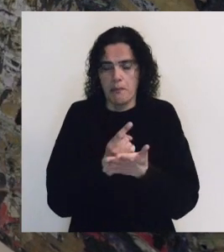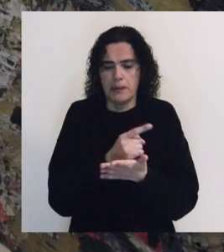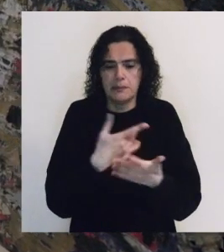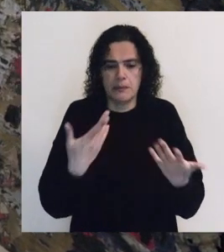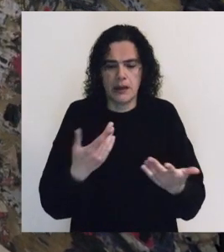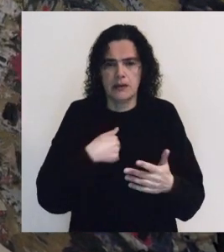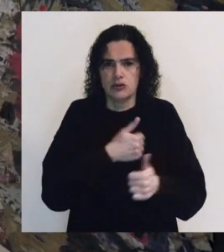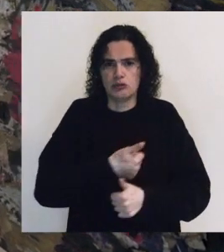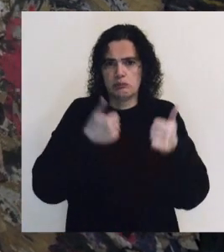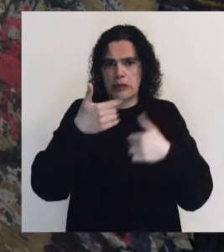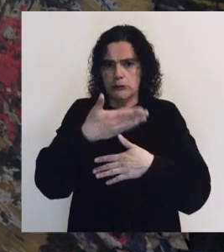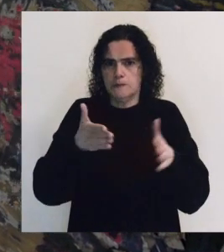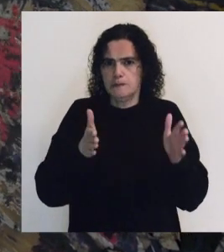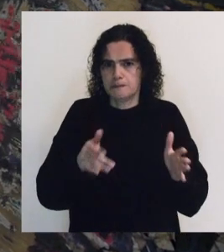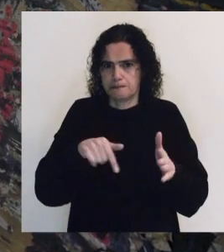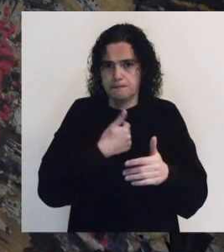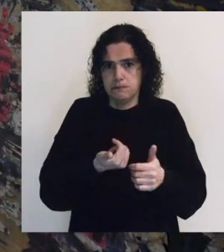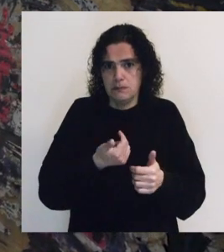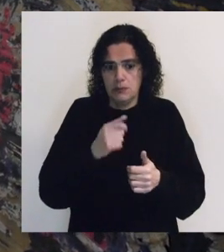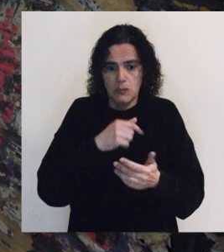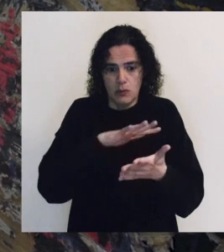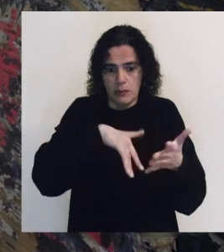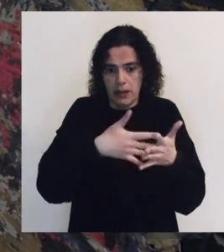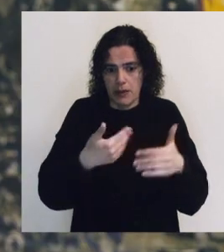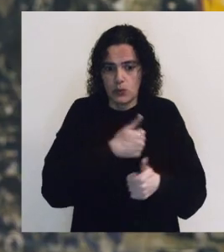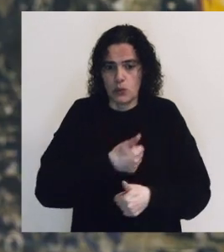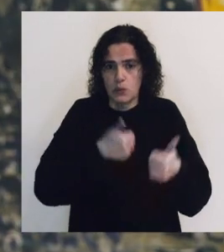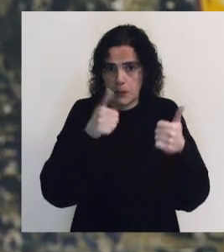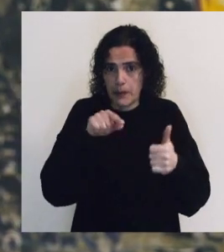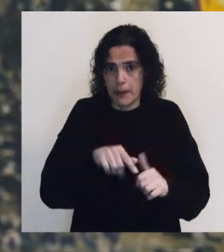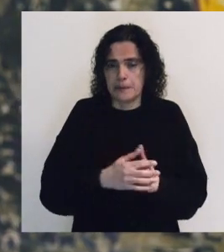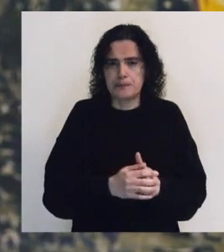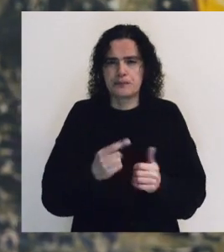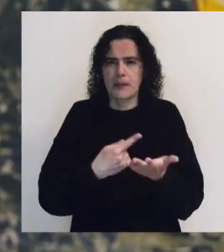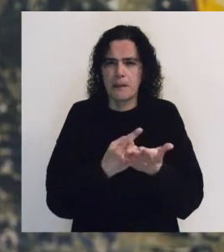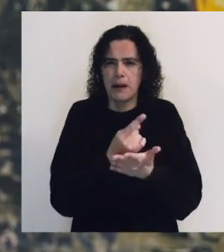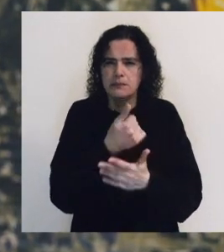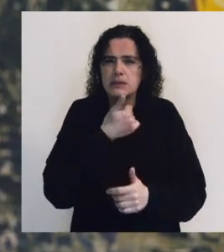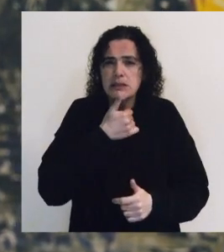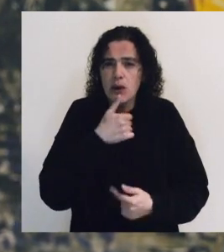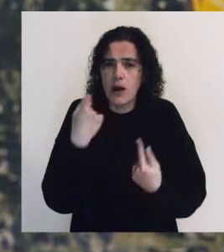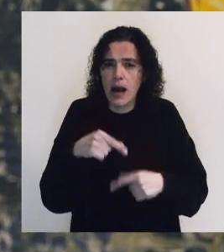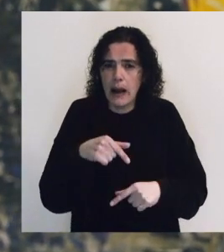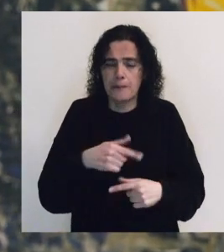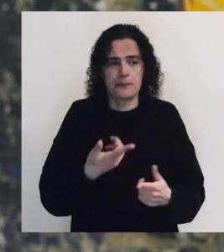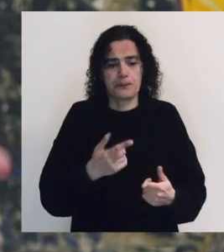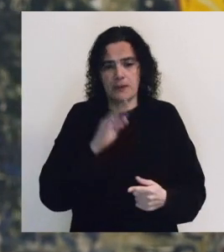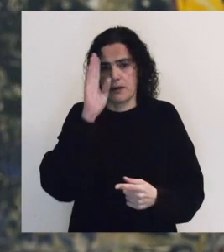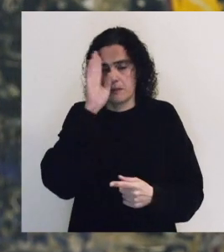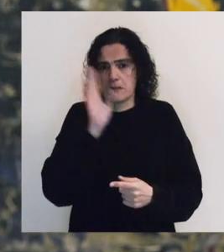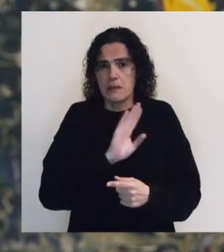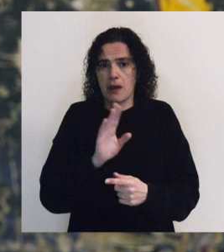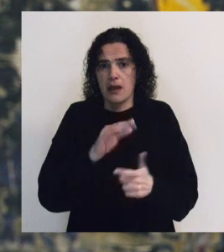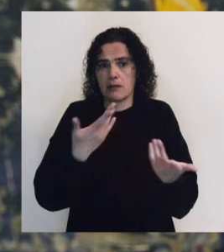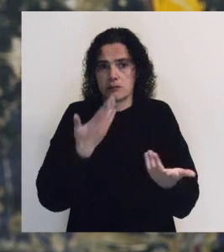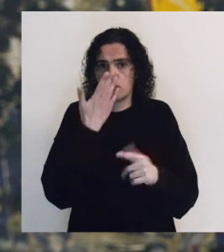of urban spaces, of urban planning, are maps of decisions. I mean, it's well